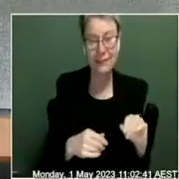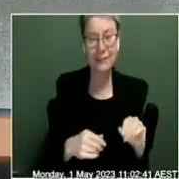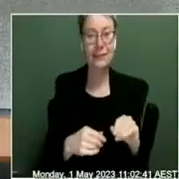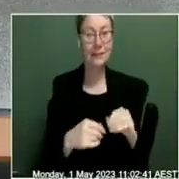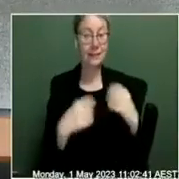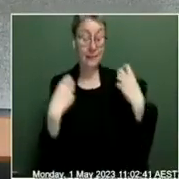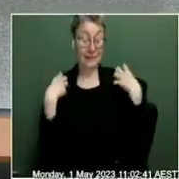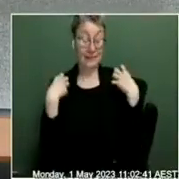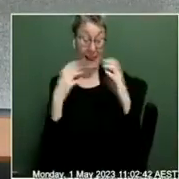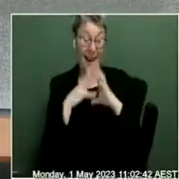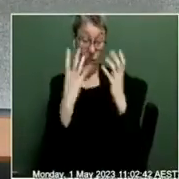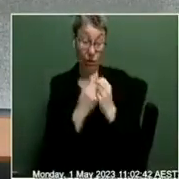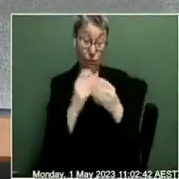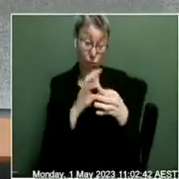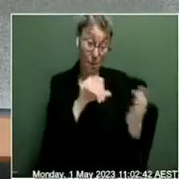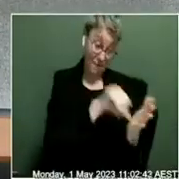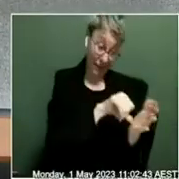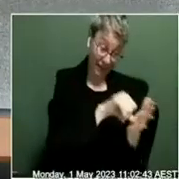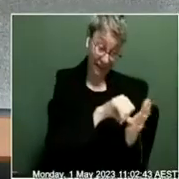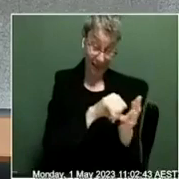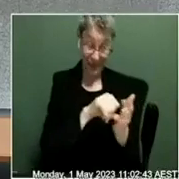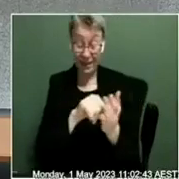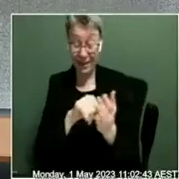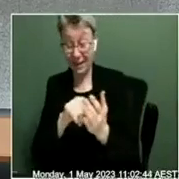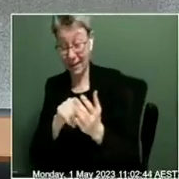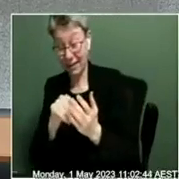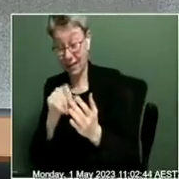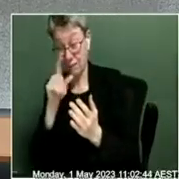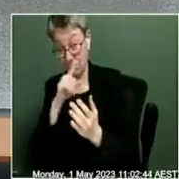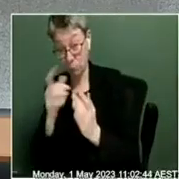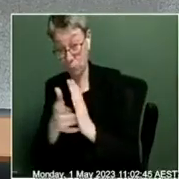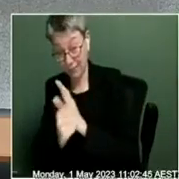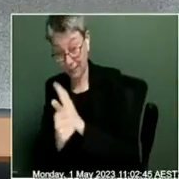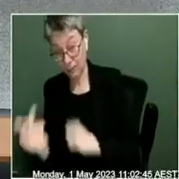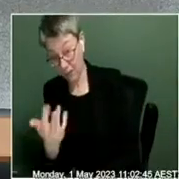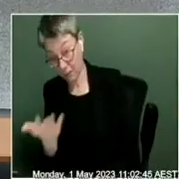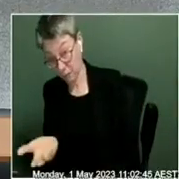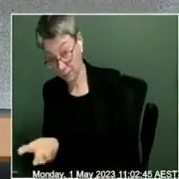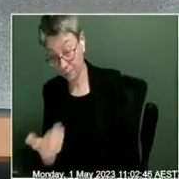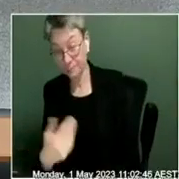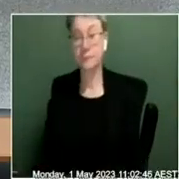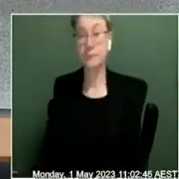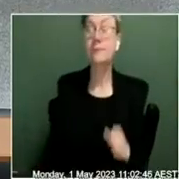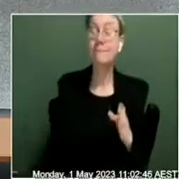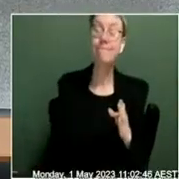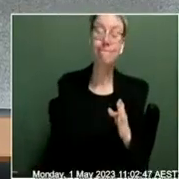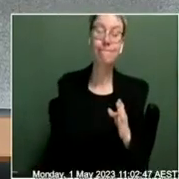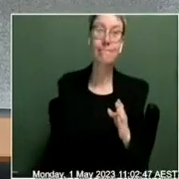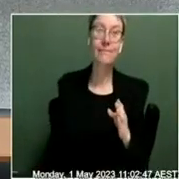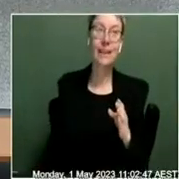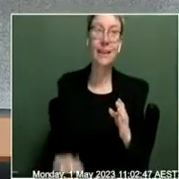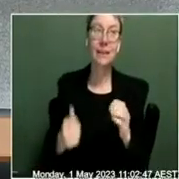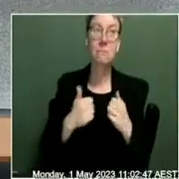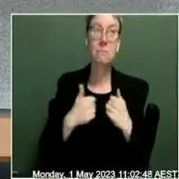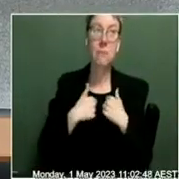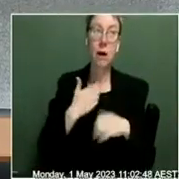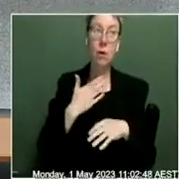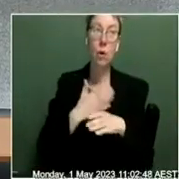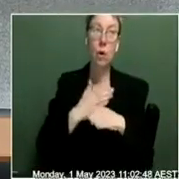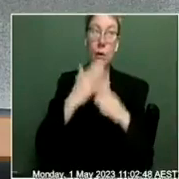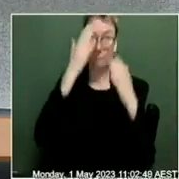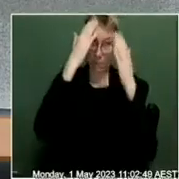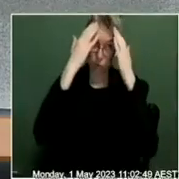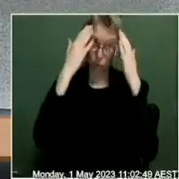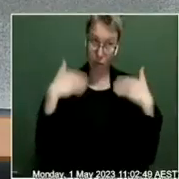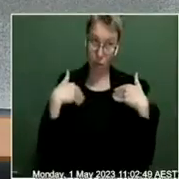think in my role in mental health and wellbeing, so... for the reforms we're undertaking in response to the Royal Commission, is